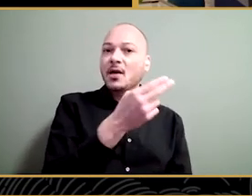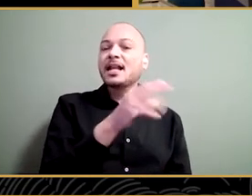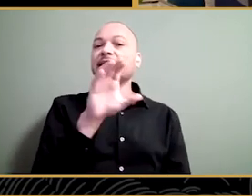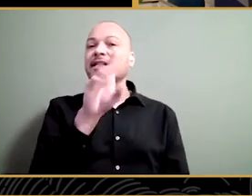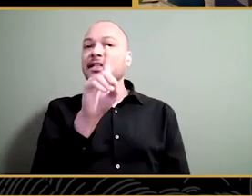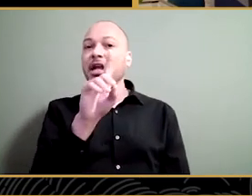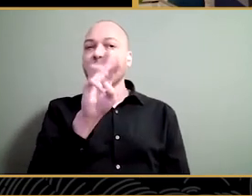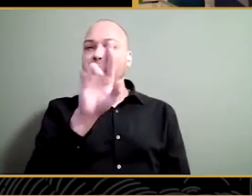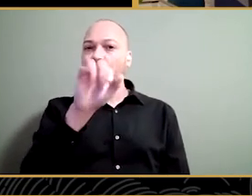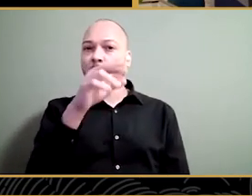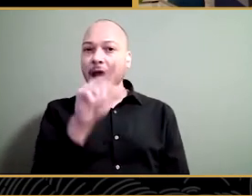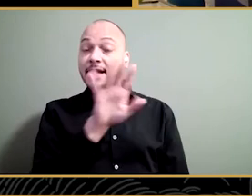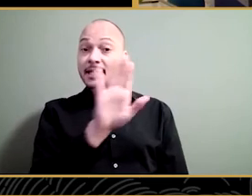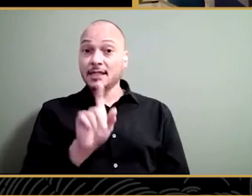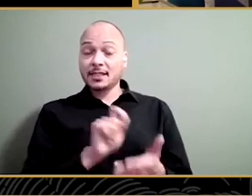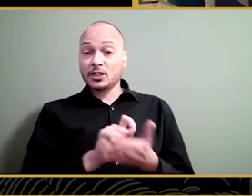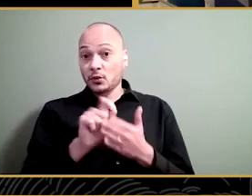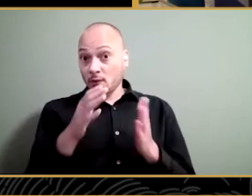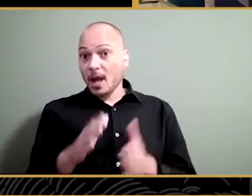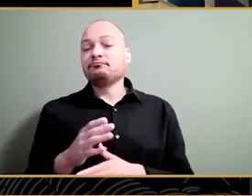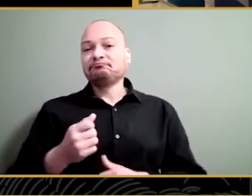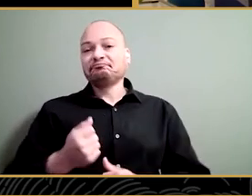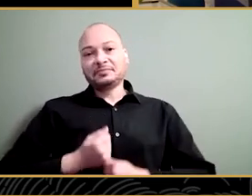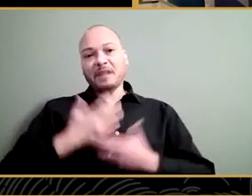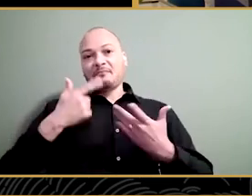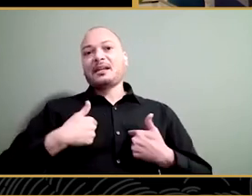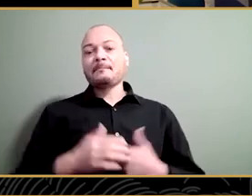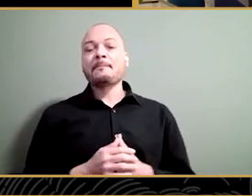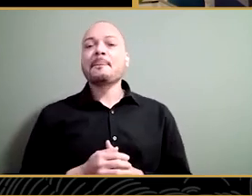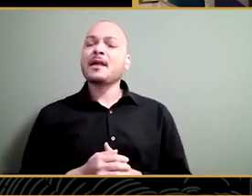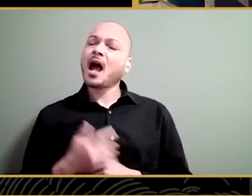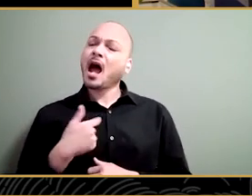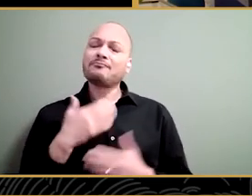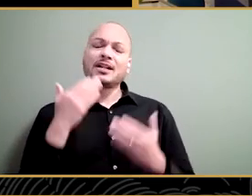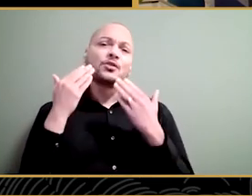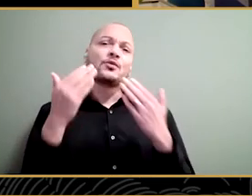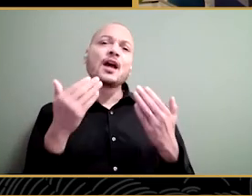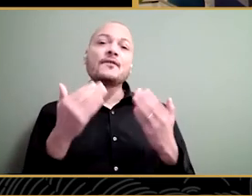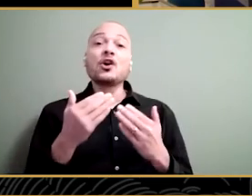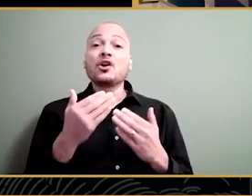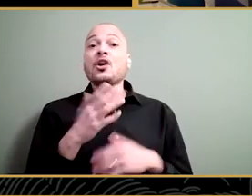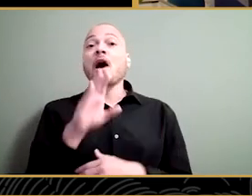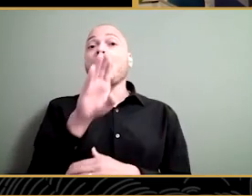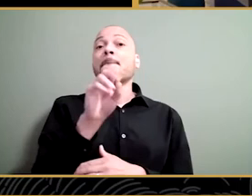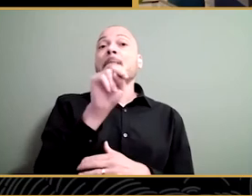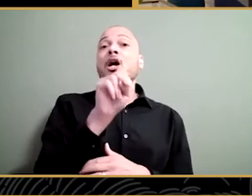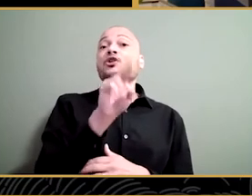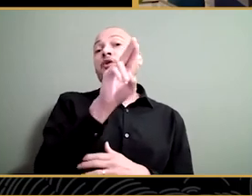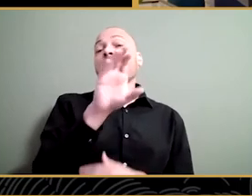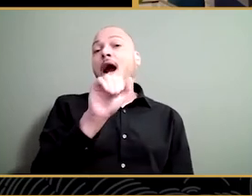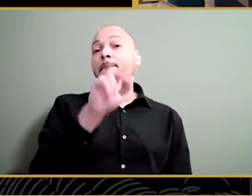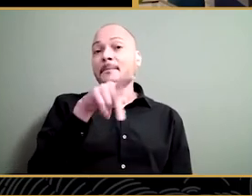.D. Wright Whose documentary projects and activism inspired me I'm incredibly grateful to Banu